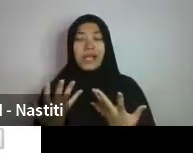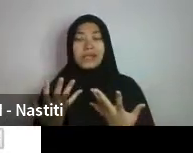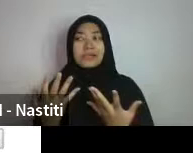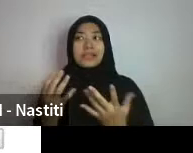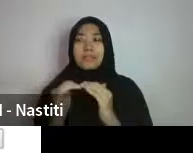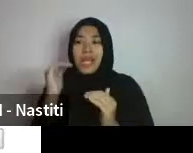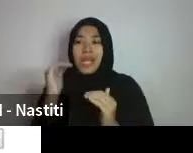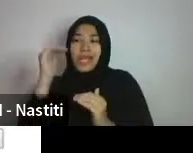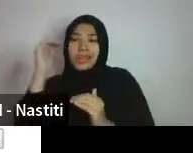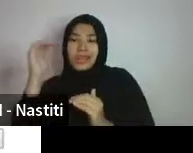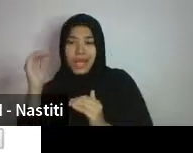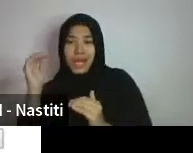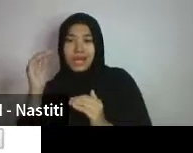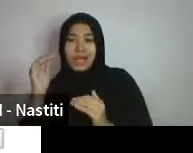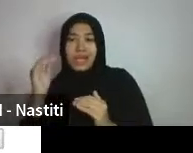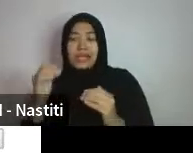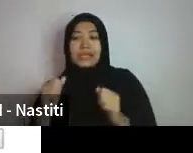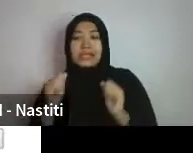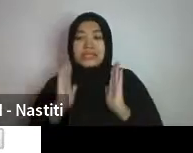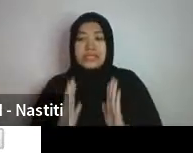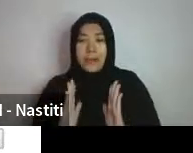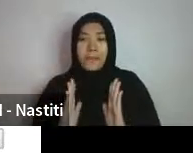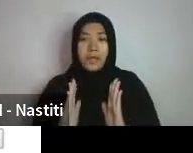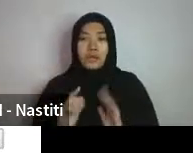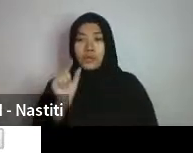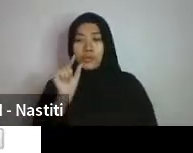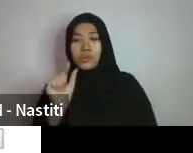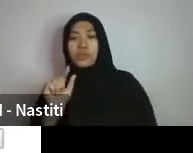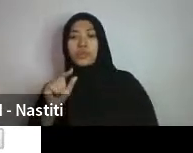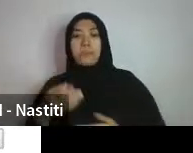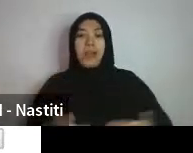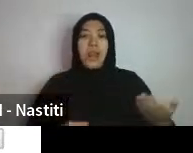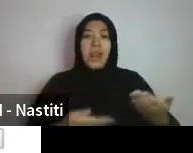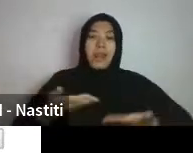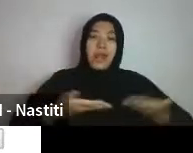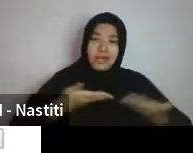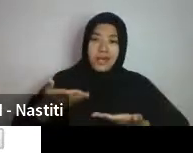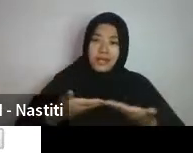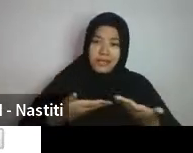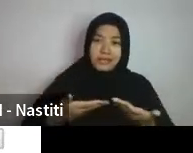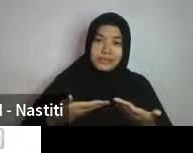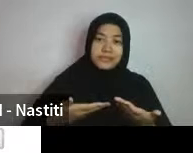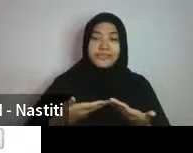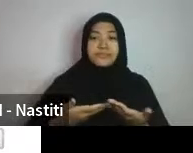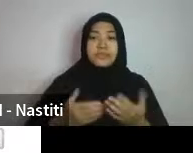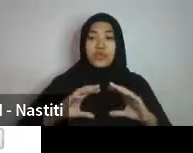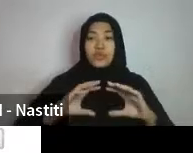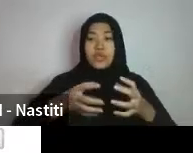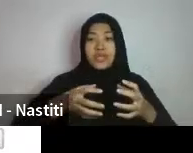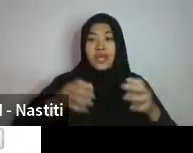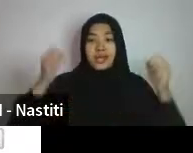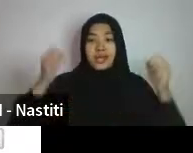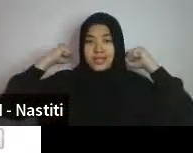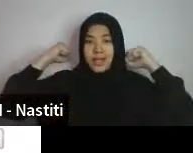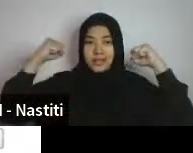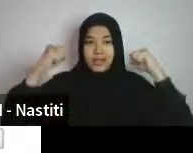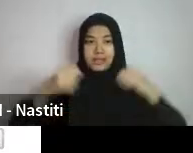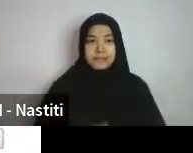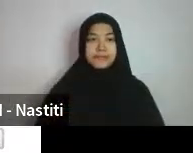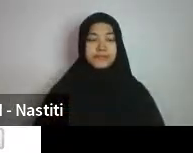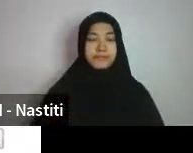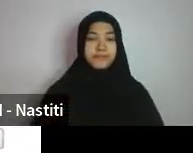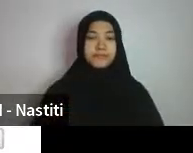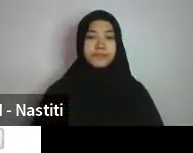to 2 of our co-investigators who a couple of years prior, through a